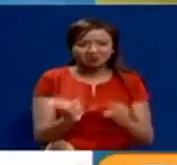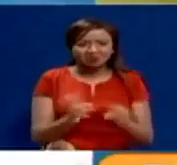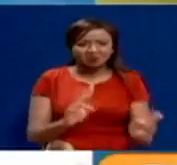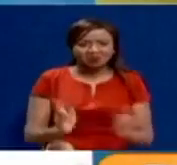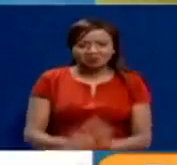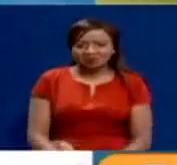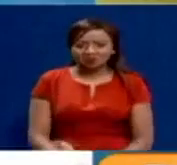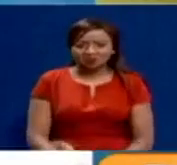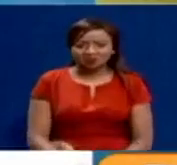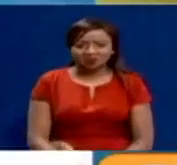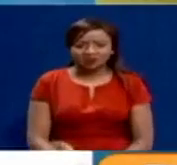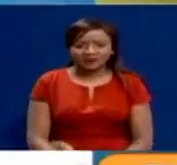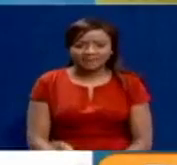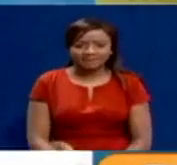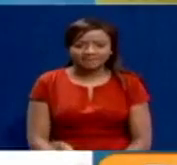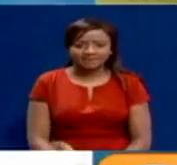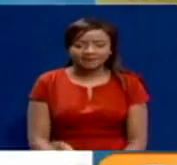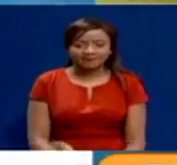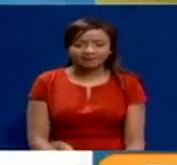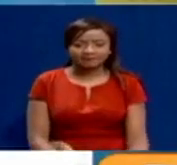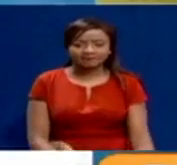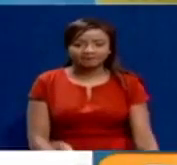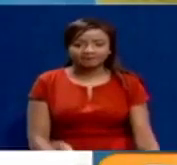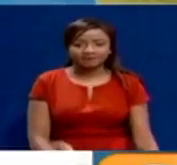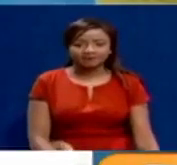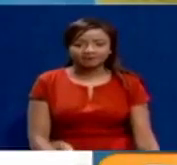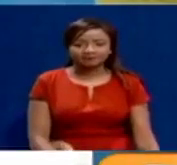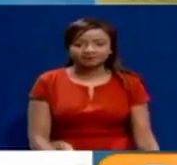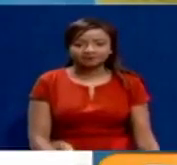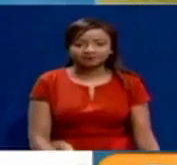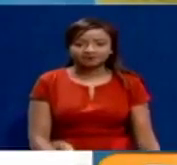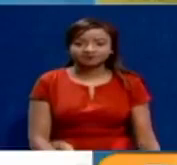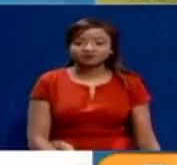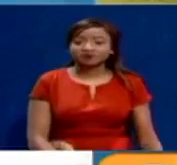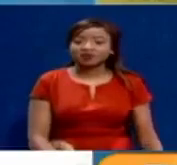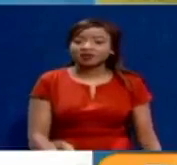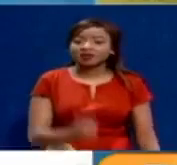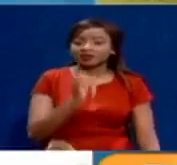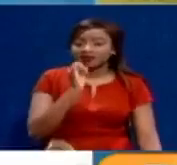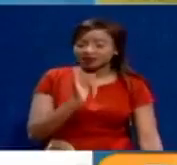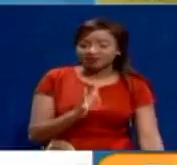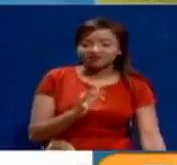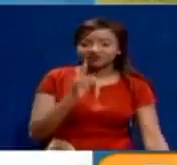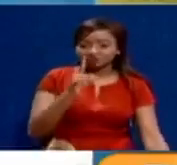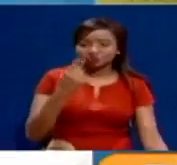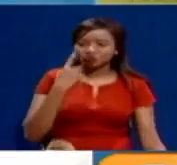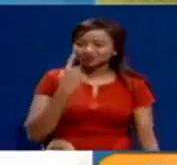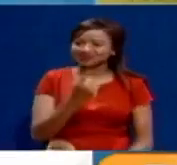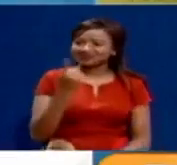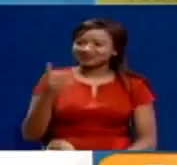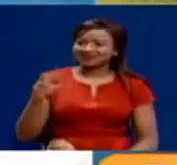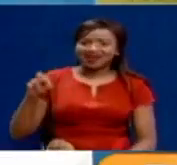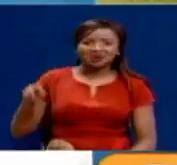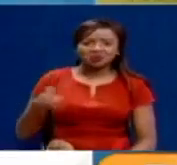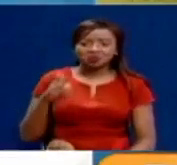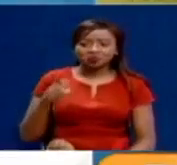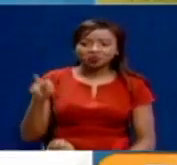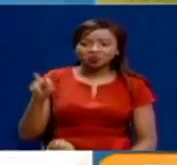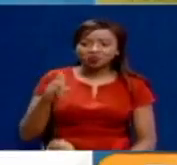as though business is normal. A casual walk down the streets